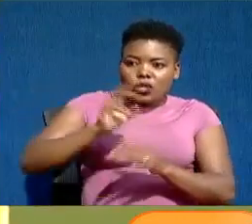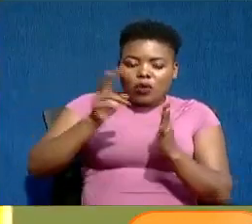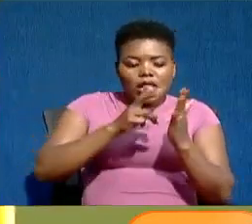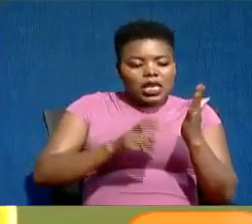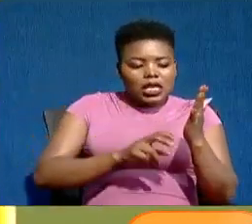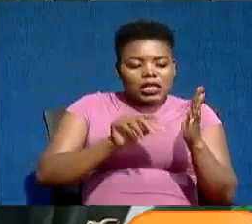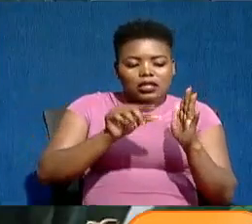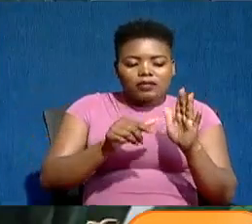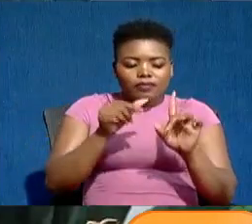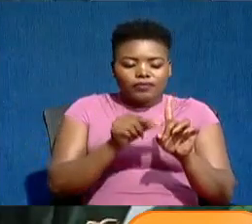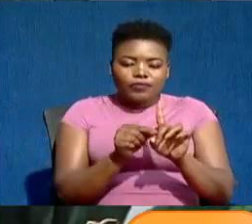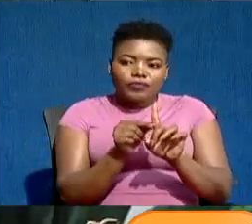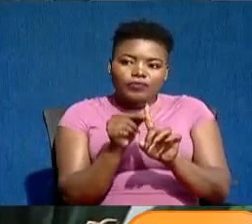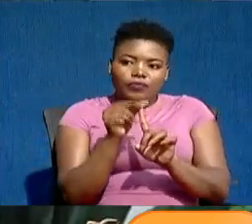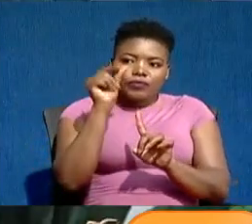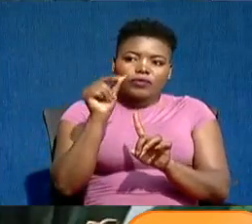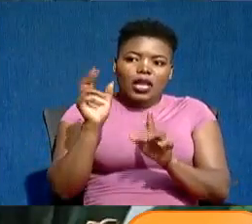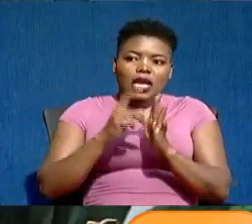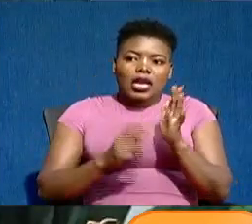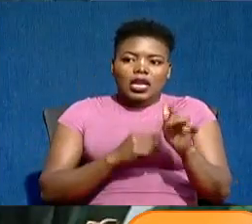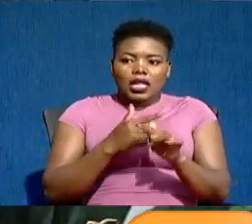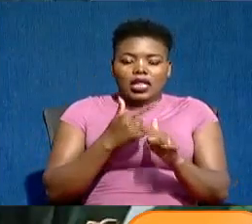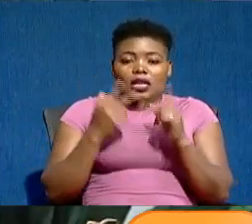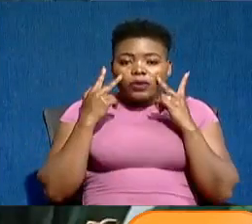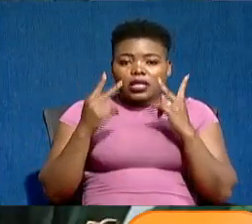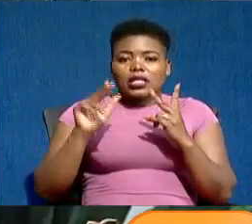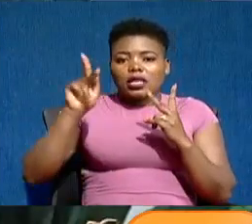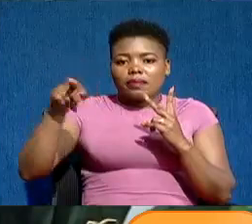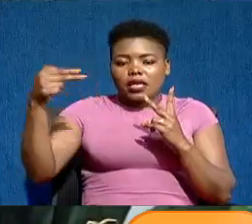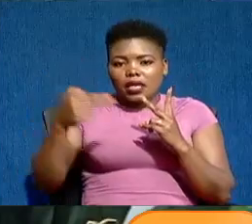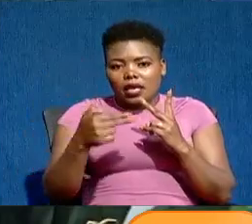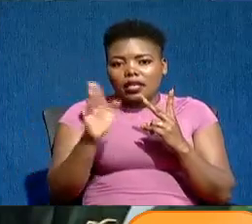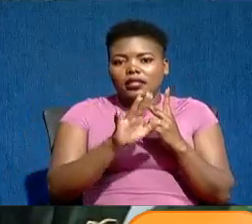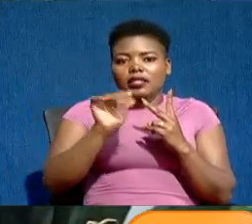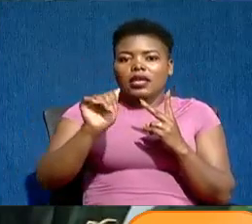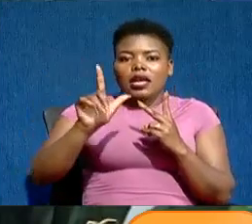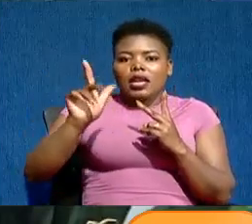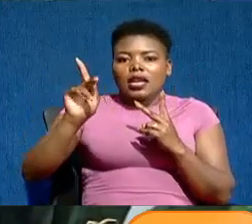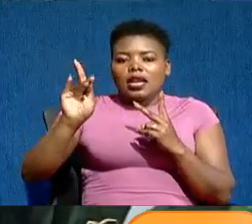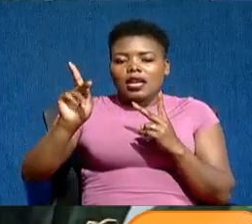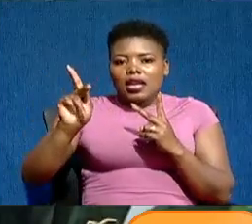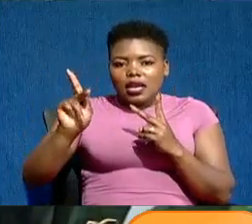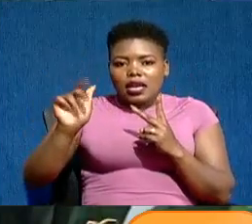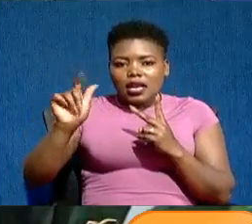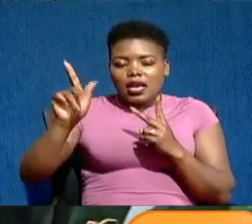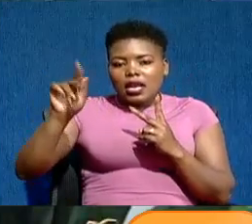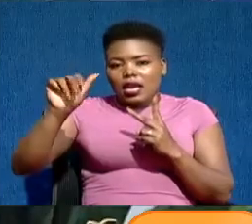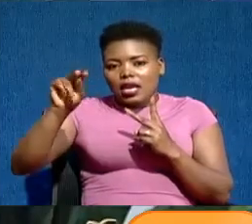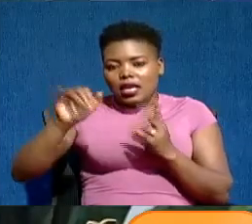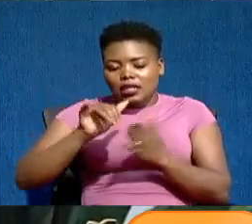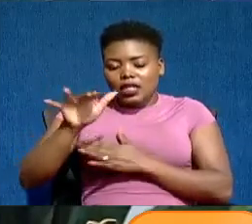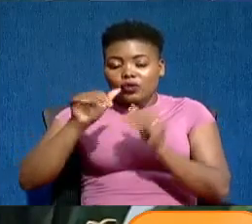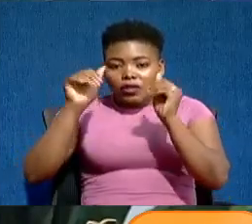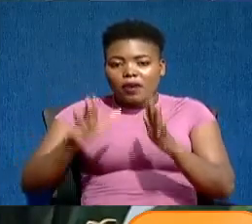every other parameter, salinity, the alkalinity, the pH, and all that, and send it to the farmer.